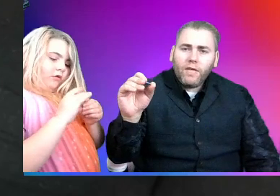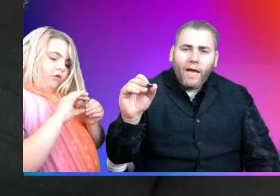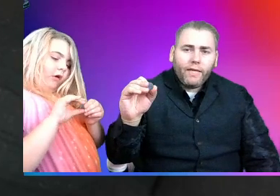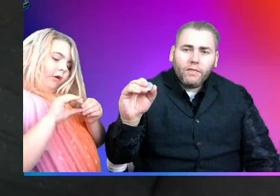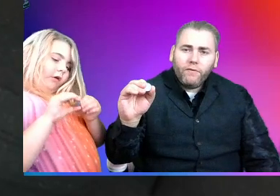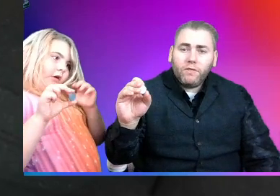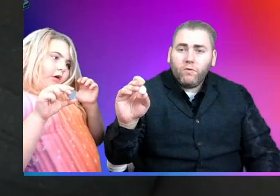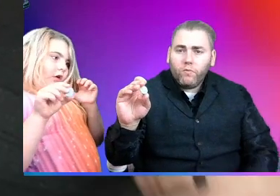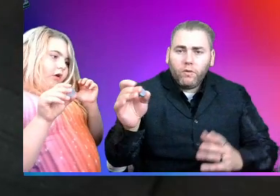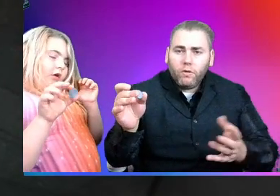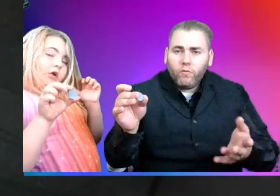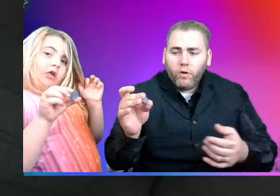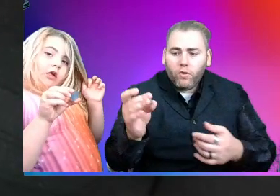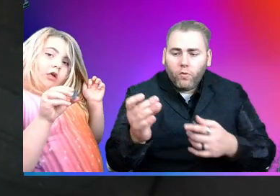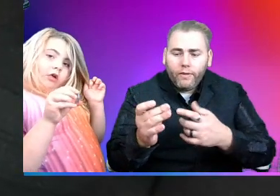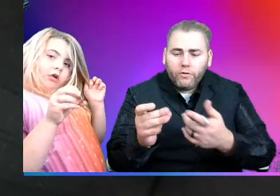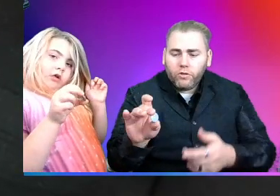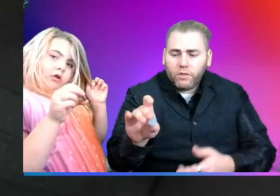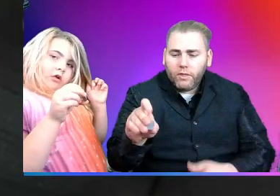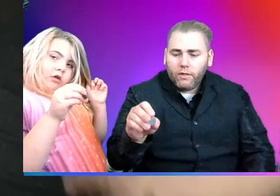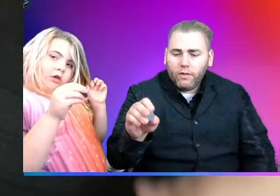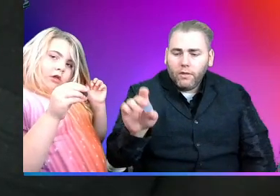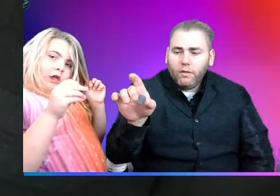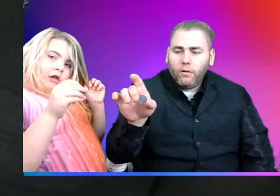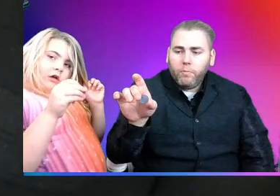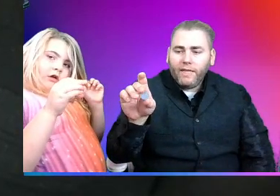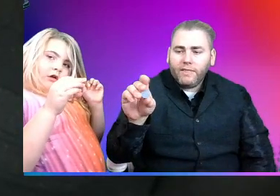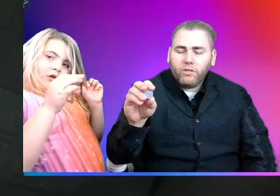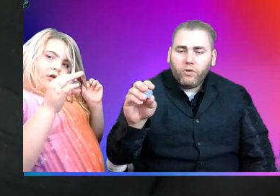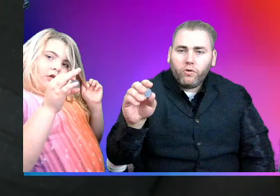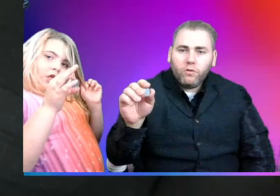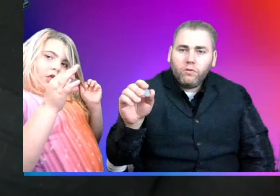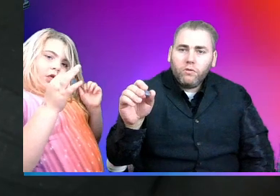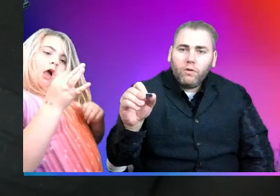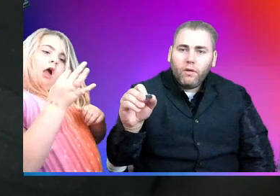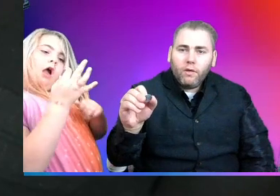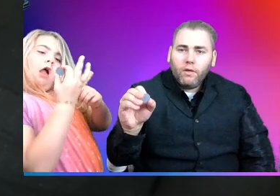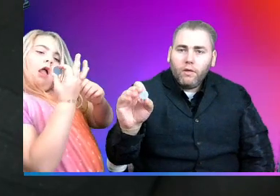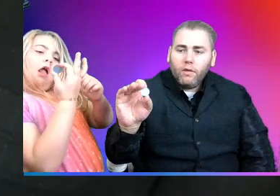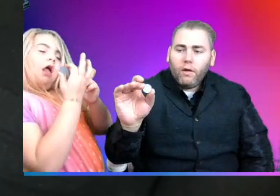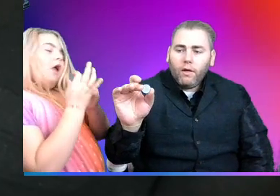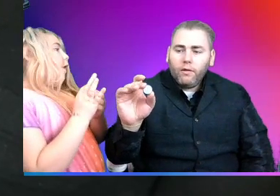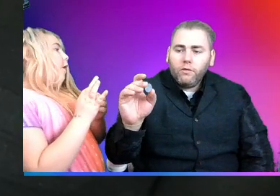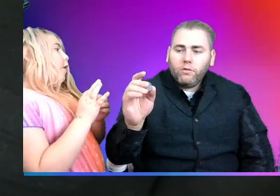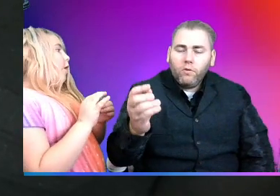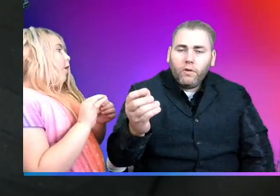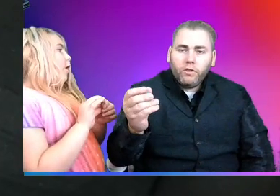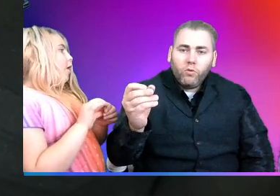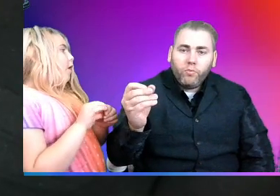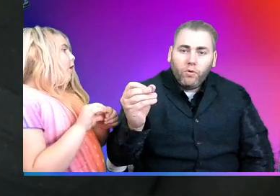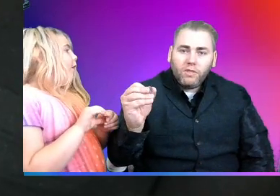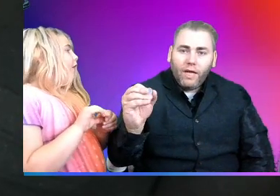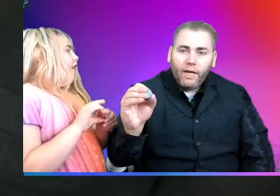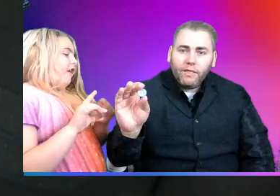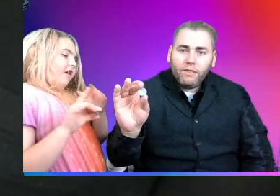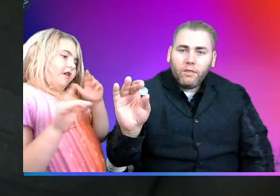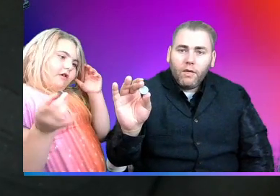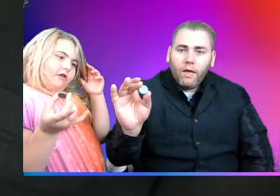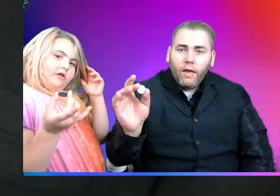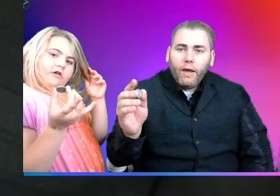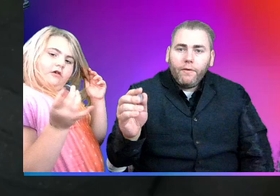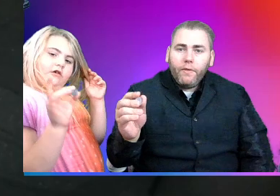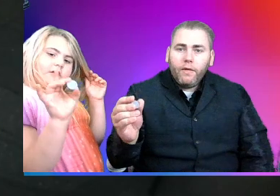both sides. If it's a real coin, these are just little plastic circles. So you want to show both